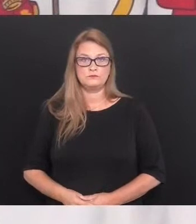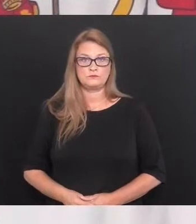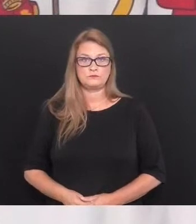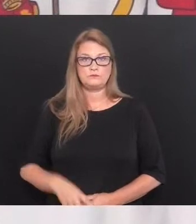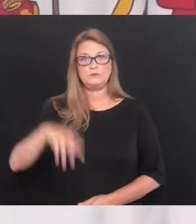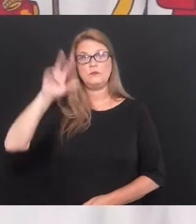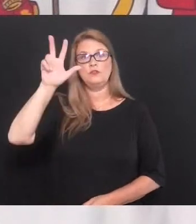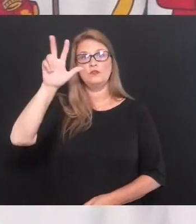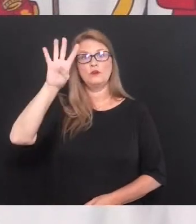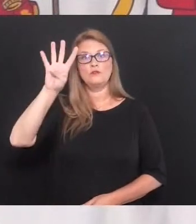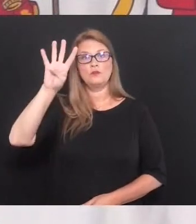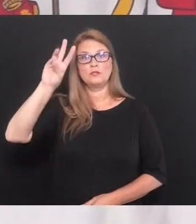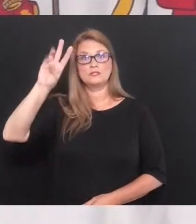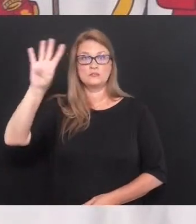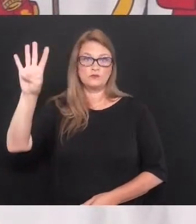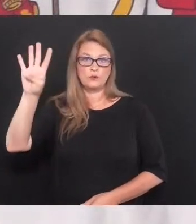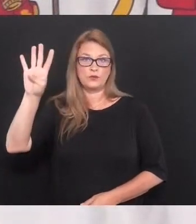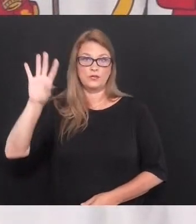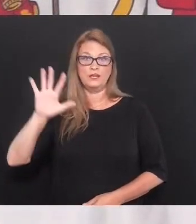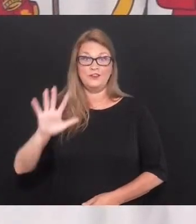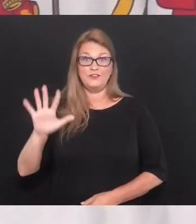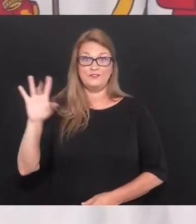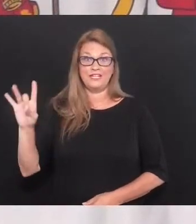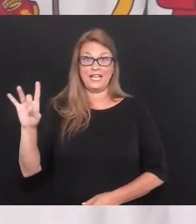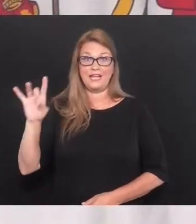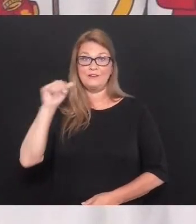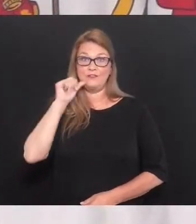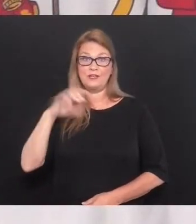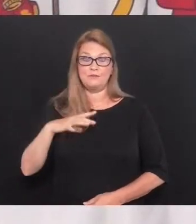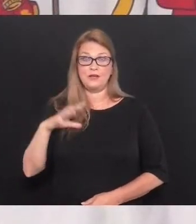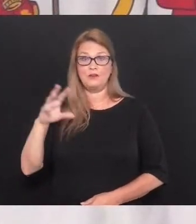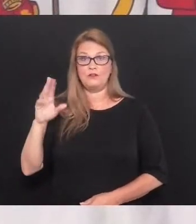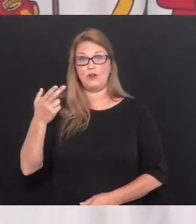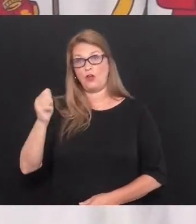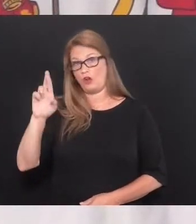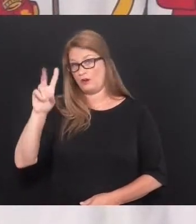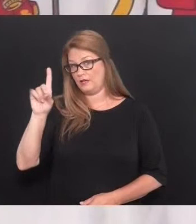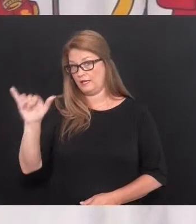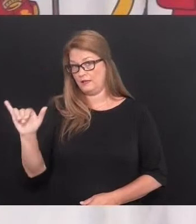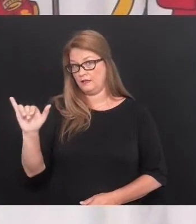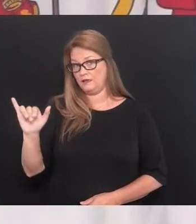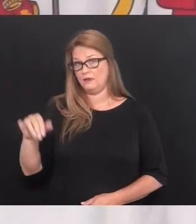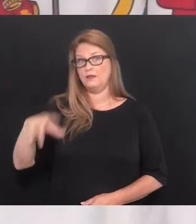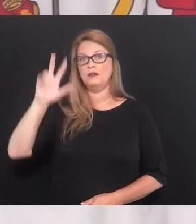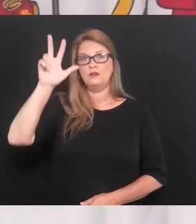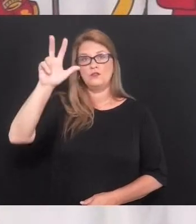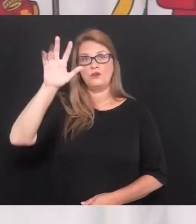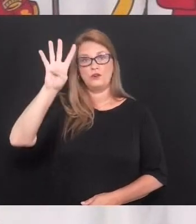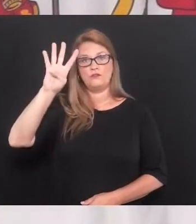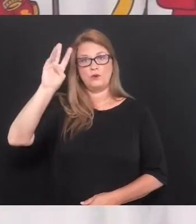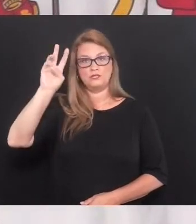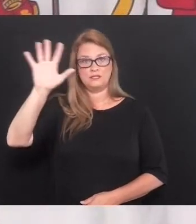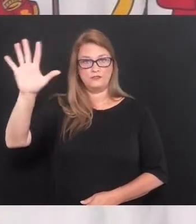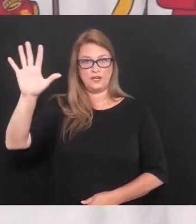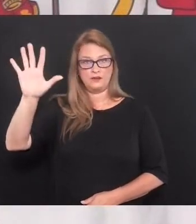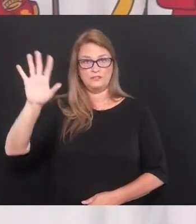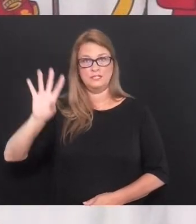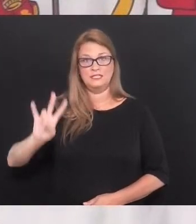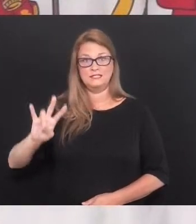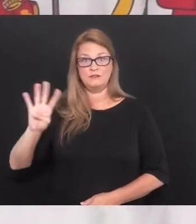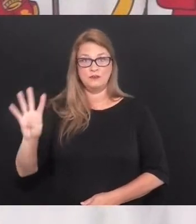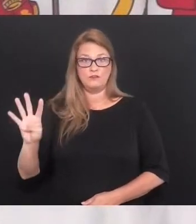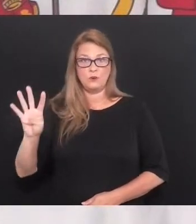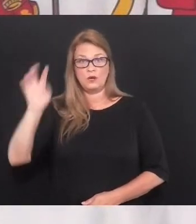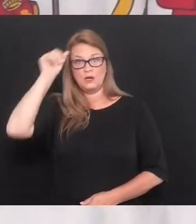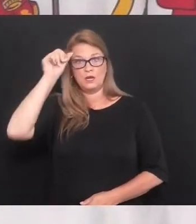The 3,464th death, a 58-year-old female from Hardy County. The 3,465th death, a